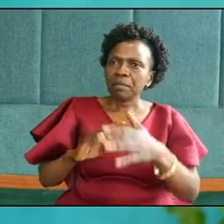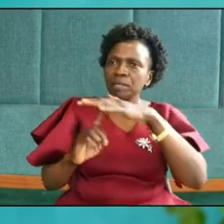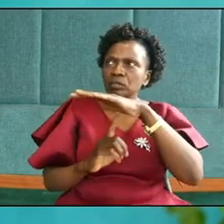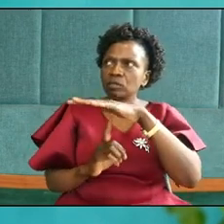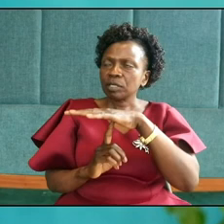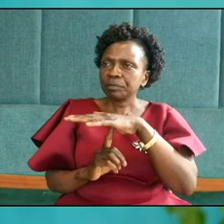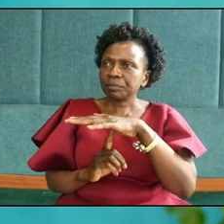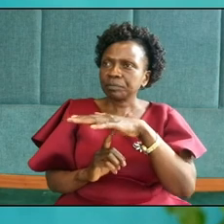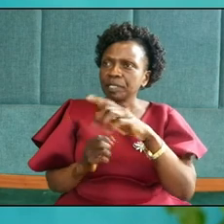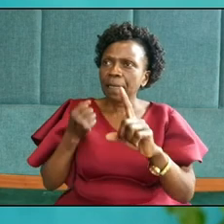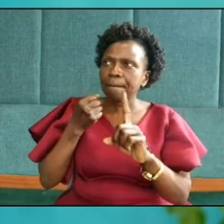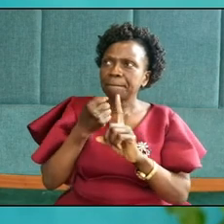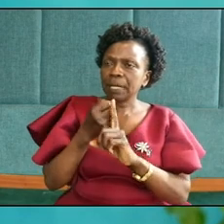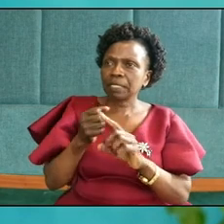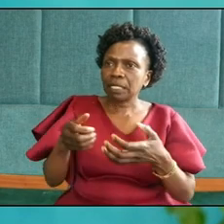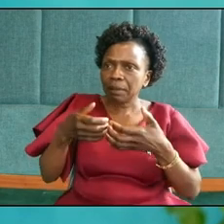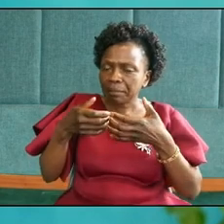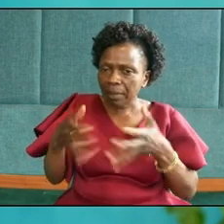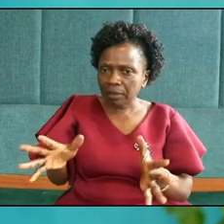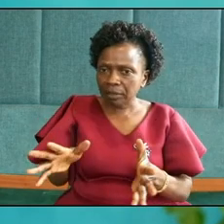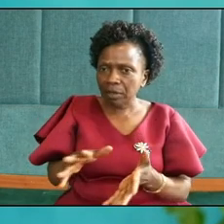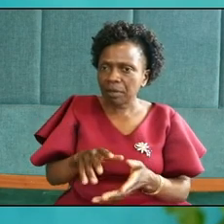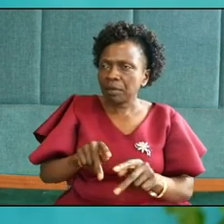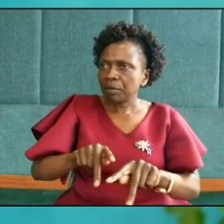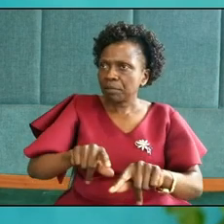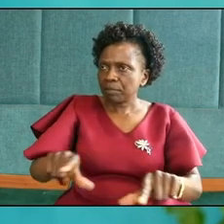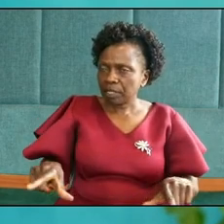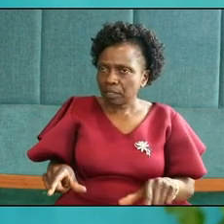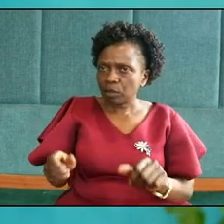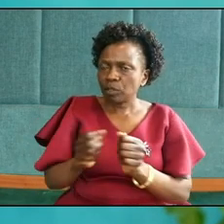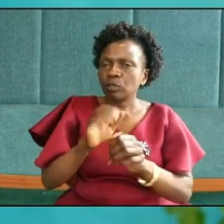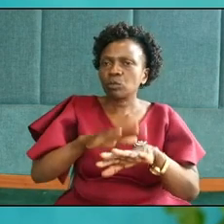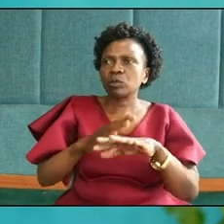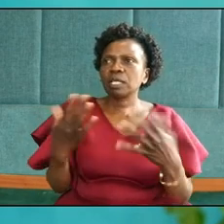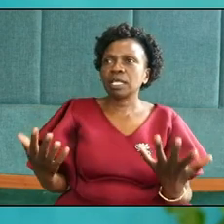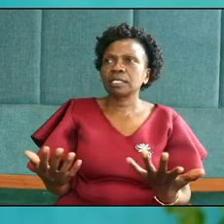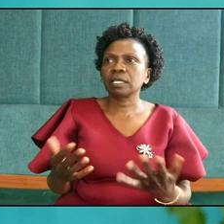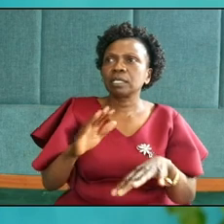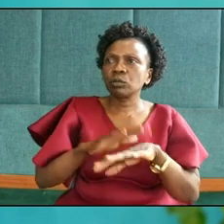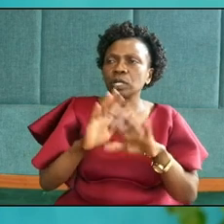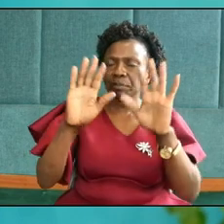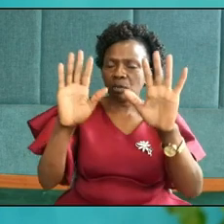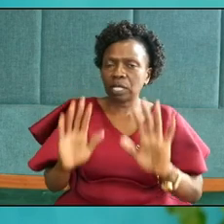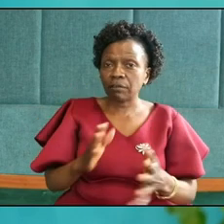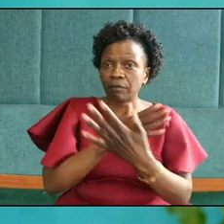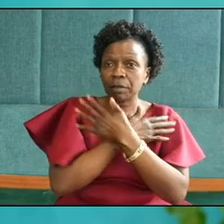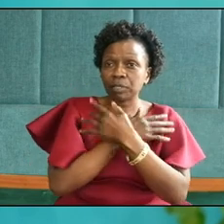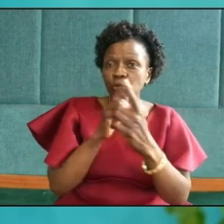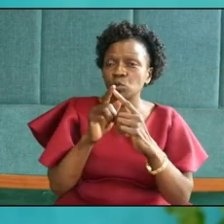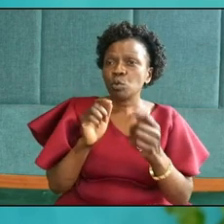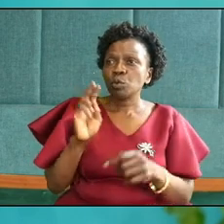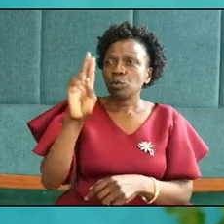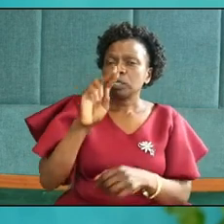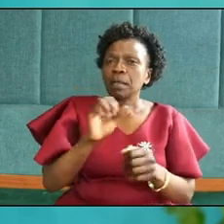impacts the public arena with good deeds. It's good and important, my friends, to utilize